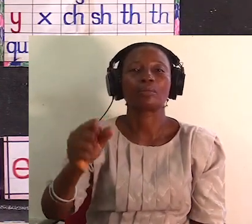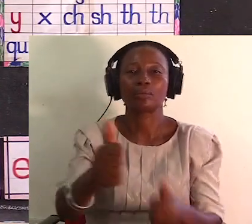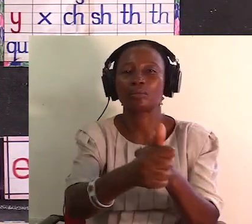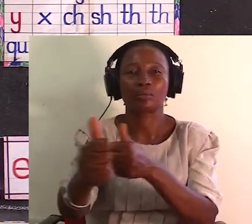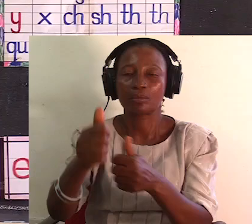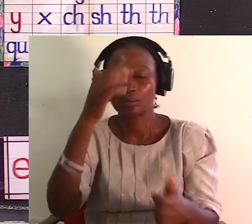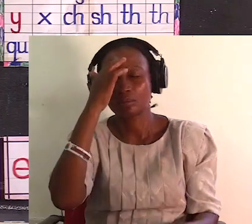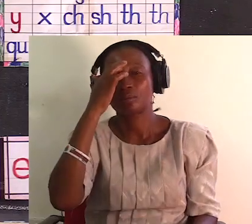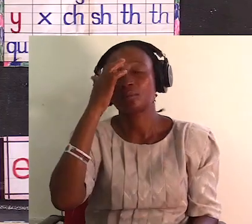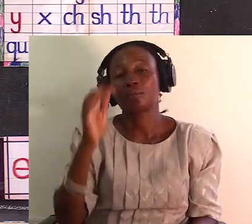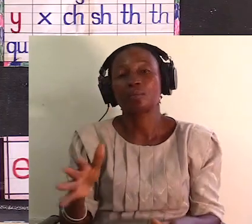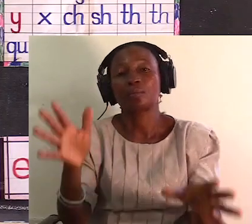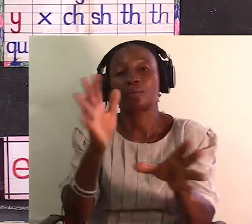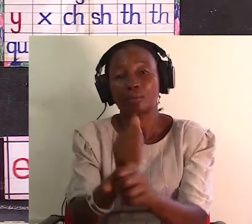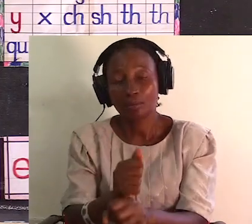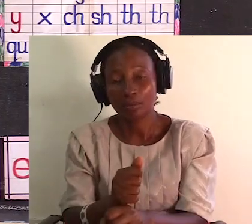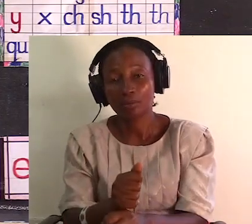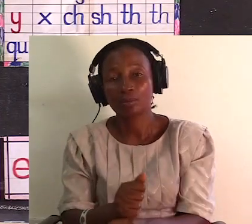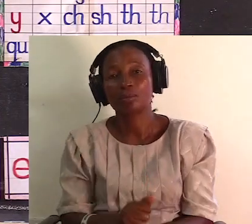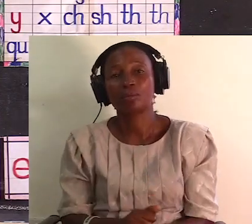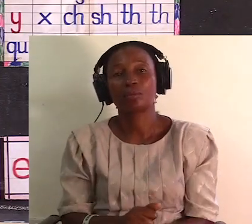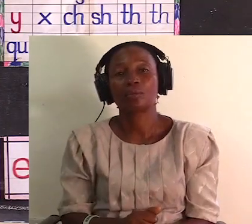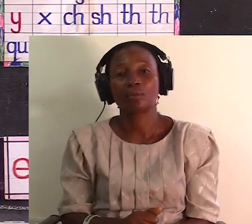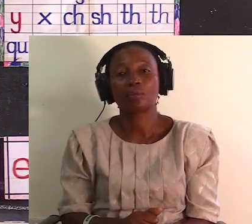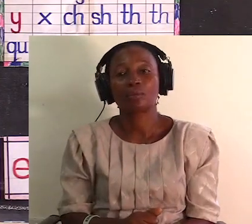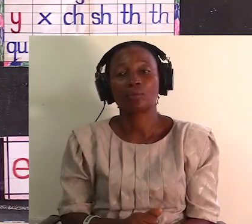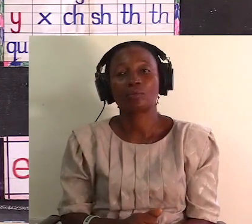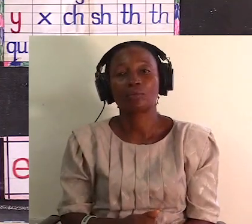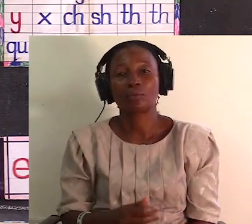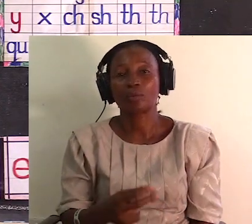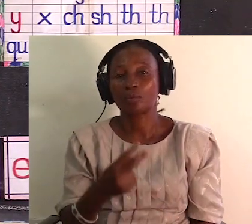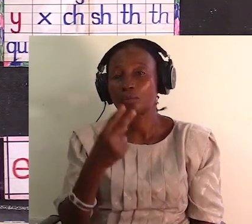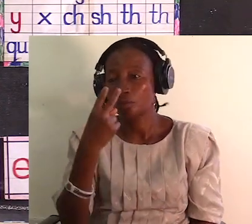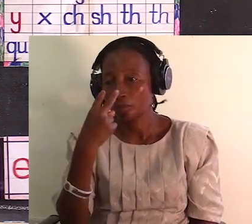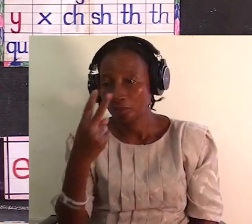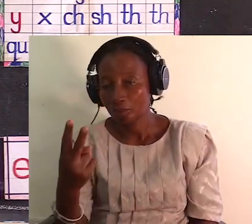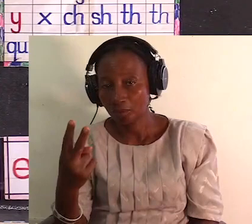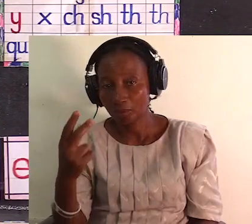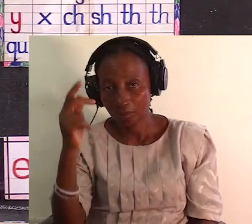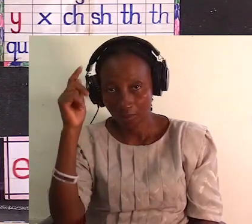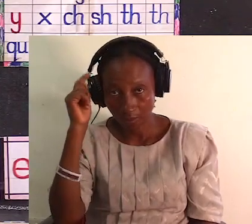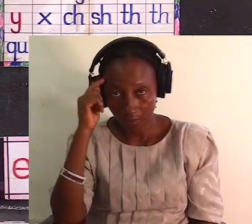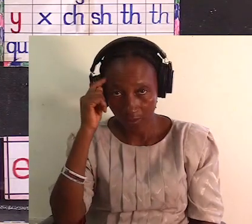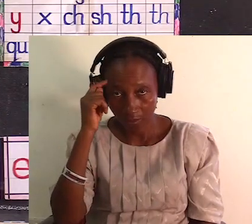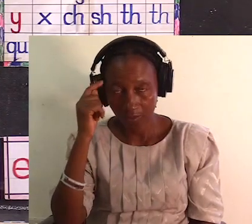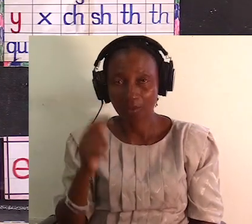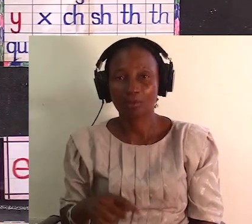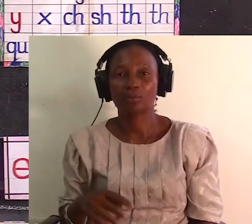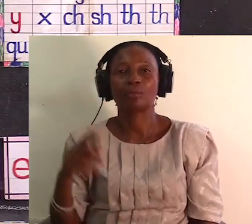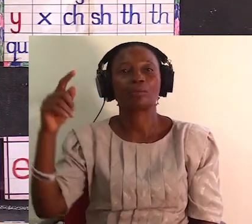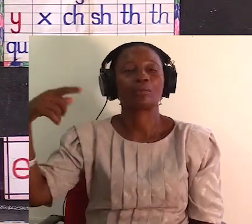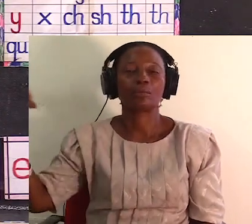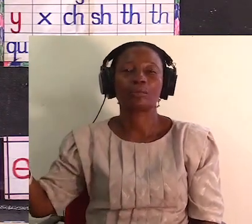in sound recognition, to be able to recognize one sound from the